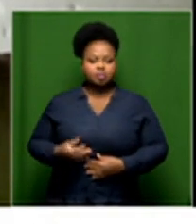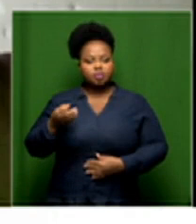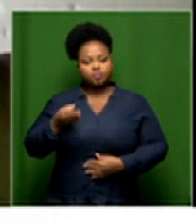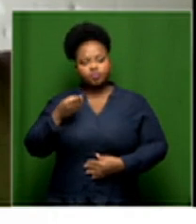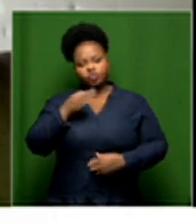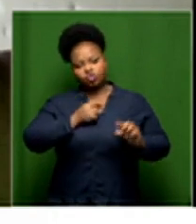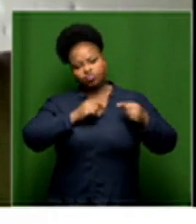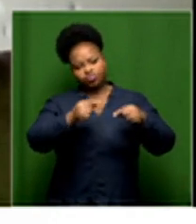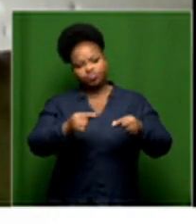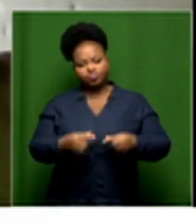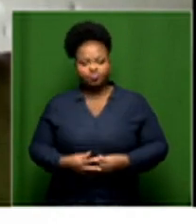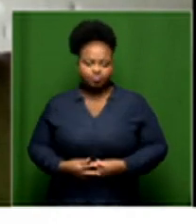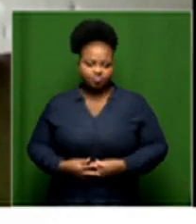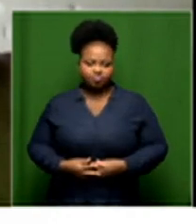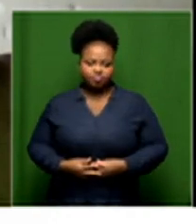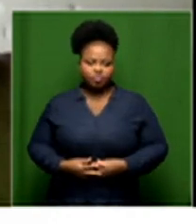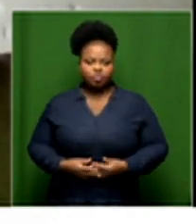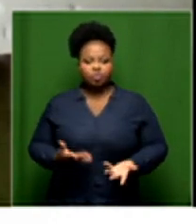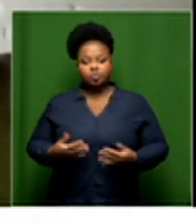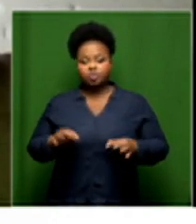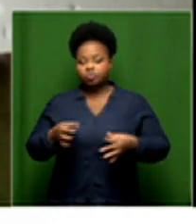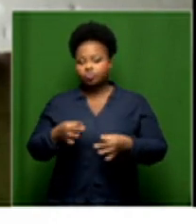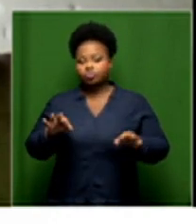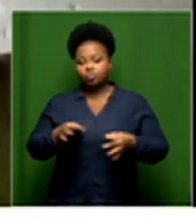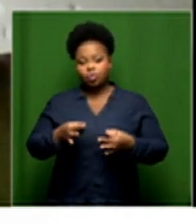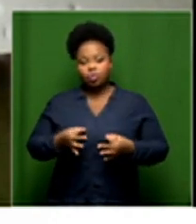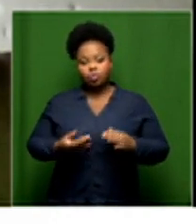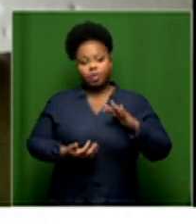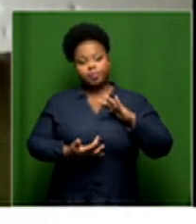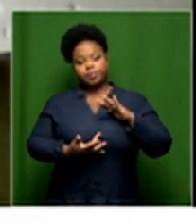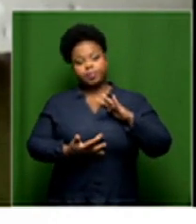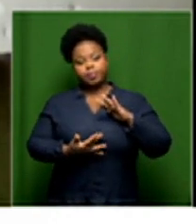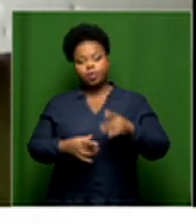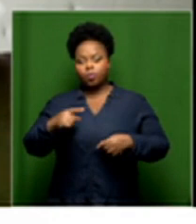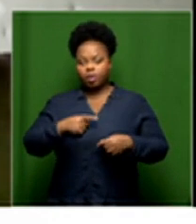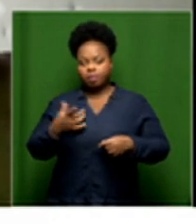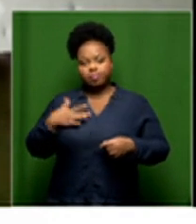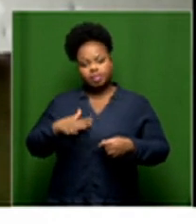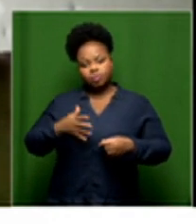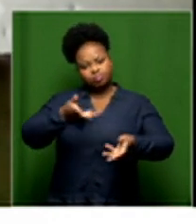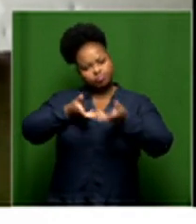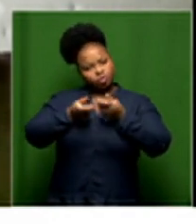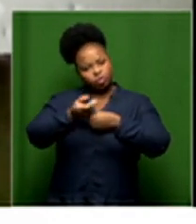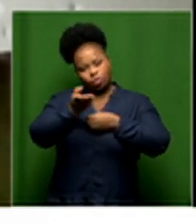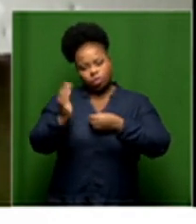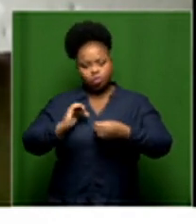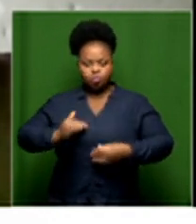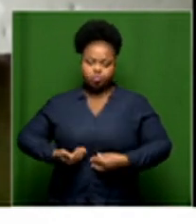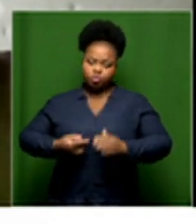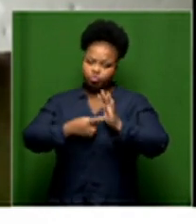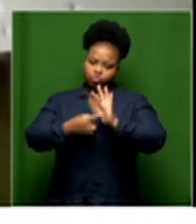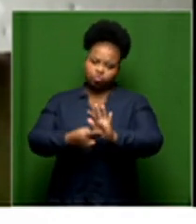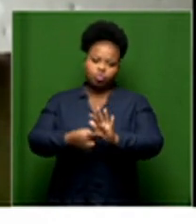future generation. So the inspiration behind the song was to actually talk to every woman, to show every person in the world